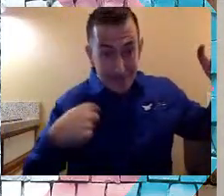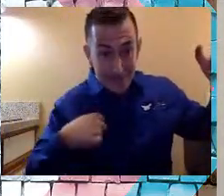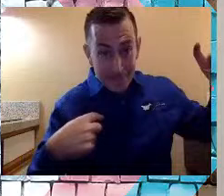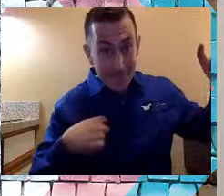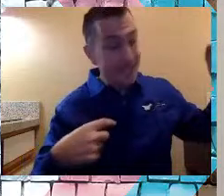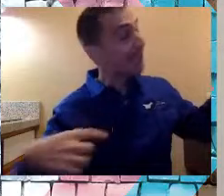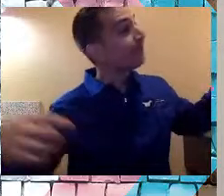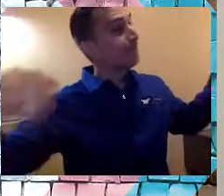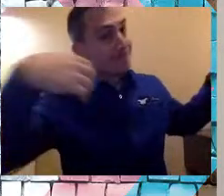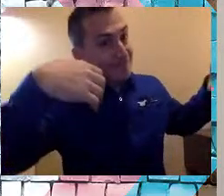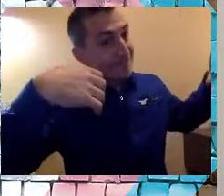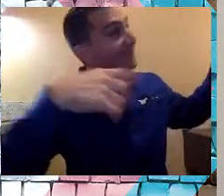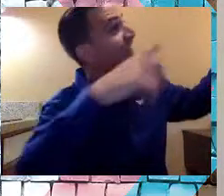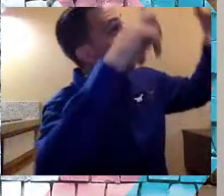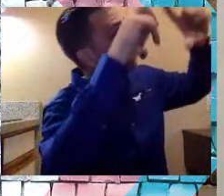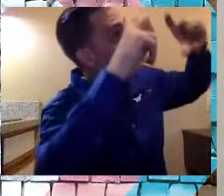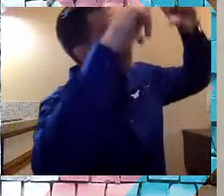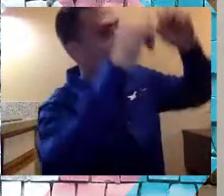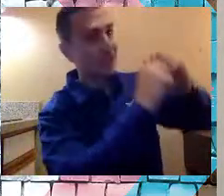other, so you just flag me down.